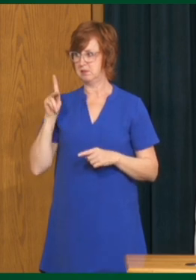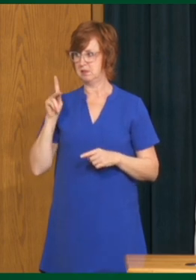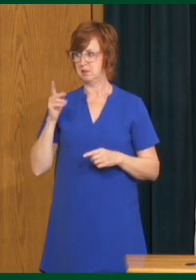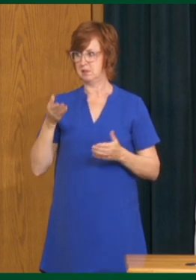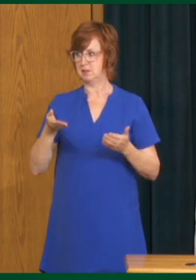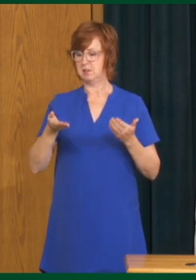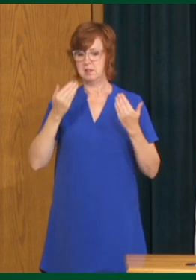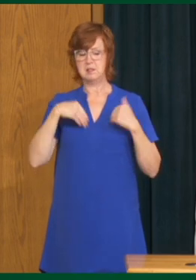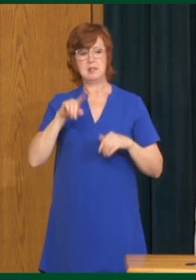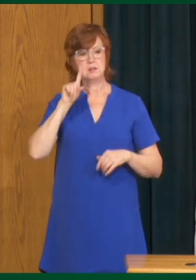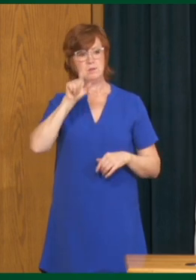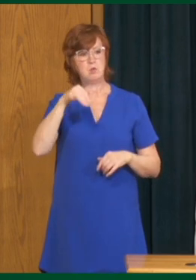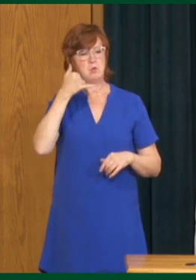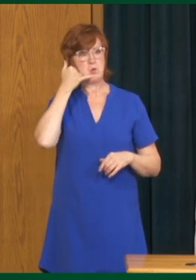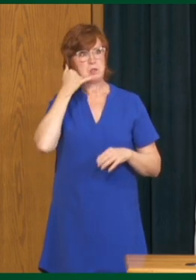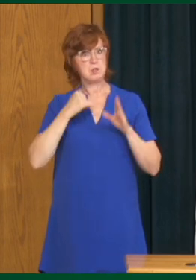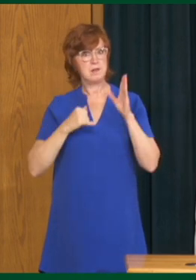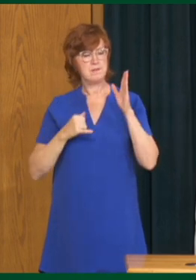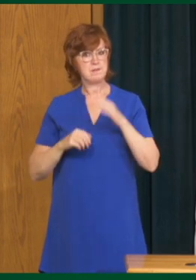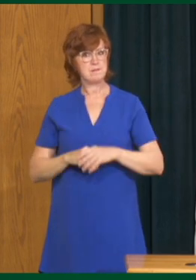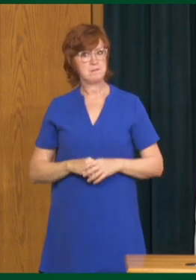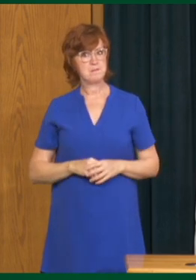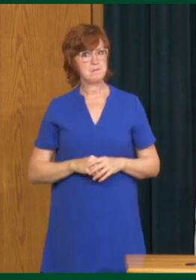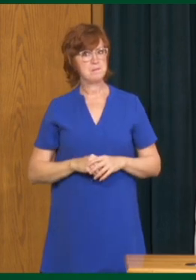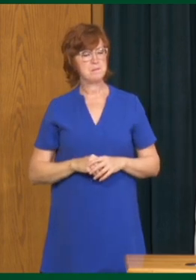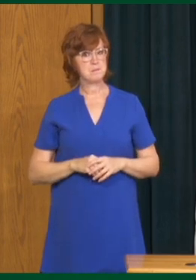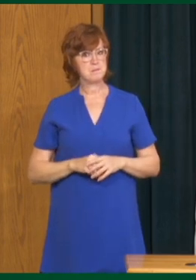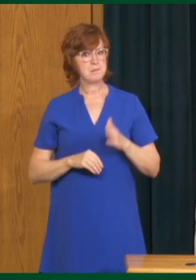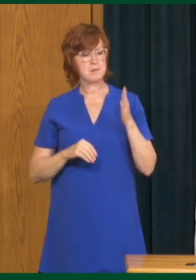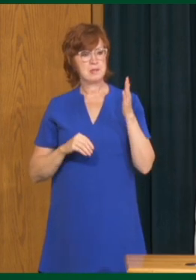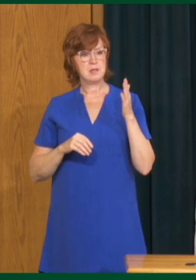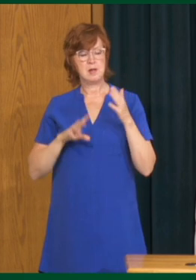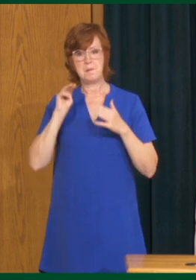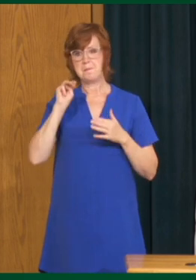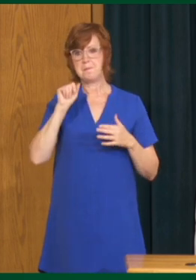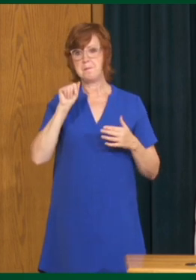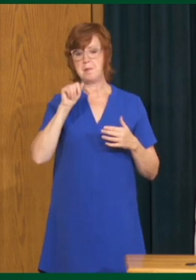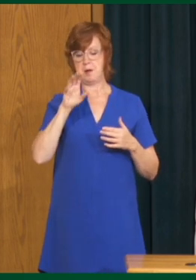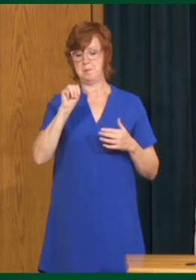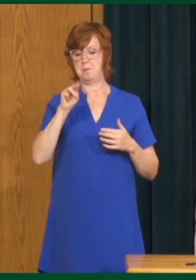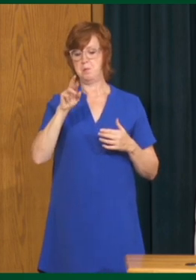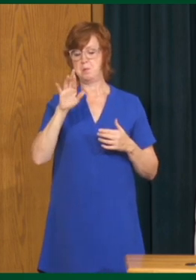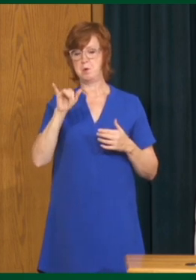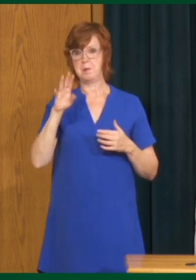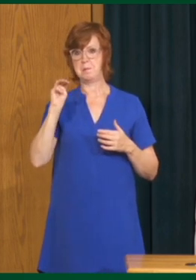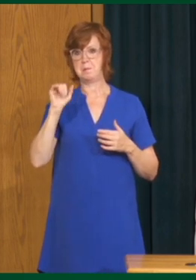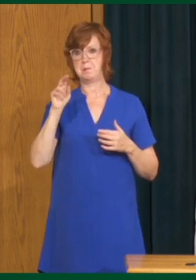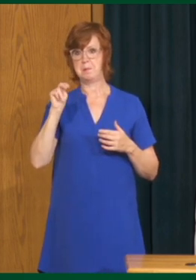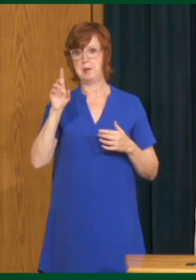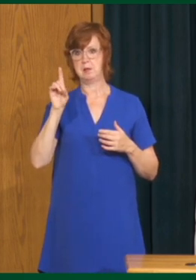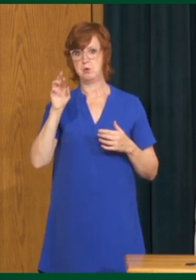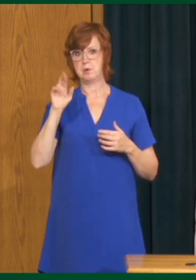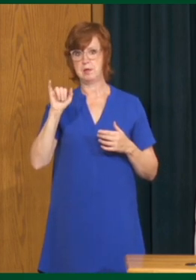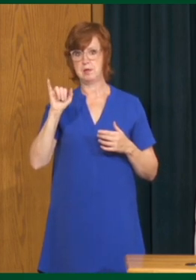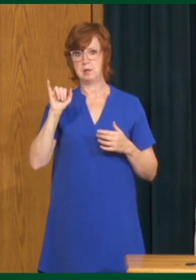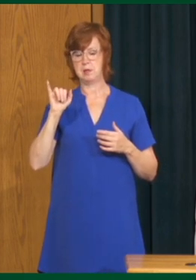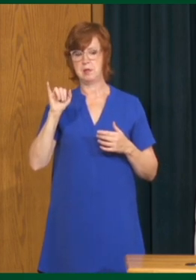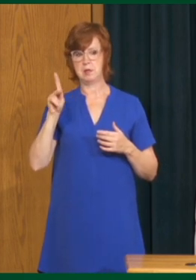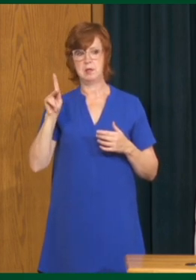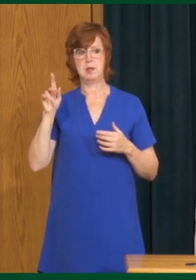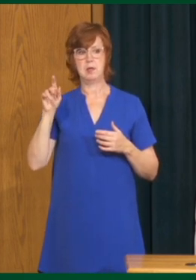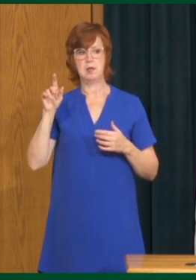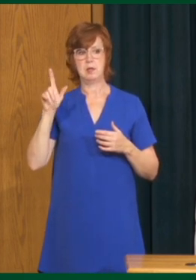Okay, can we take our next question on the line? We have Murray Mandrick with the Leader Post.